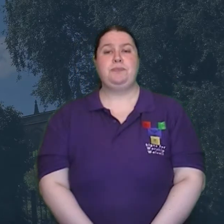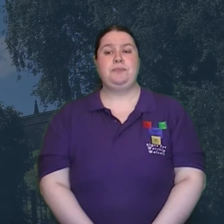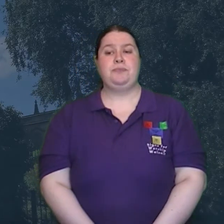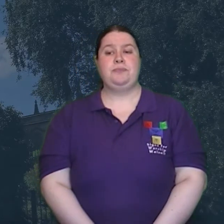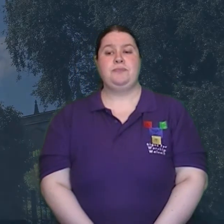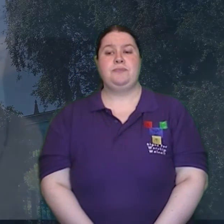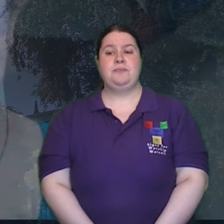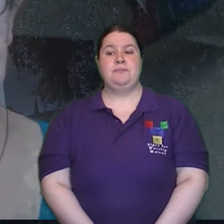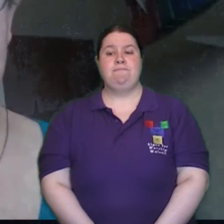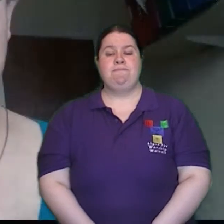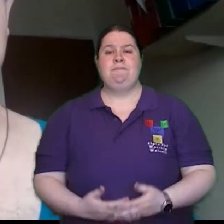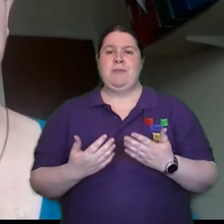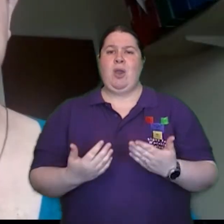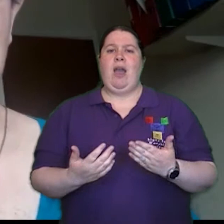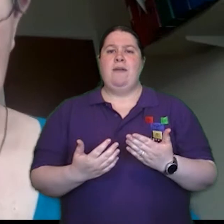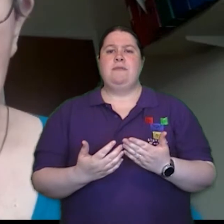Amen.